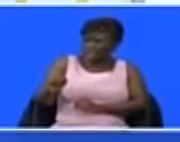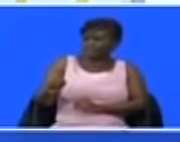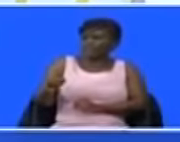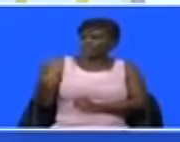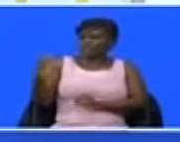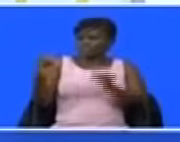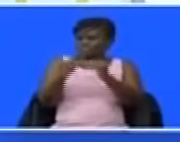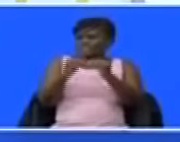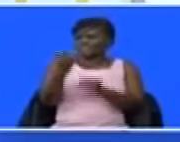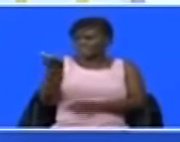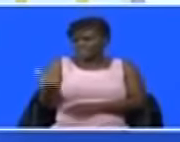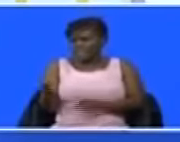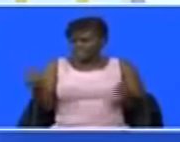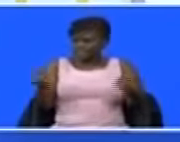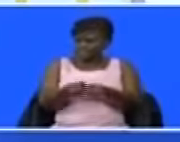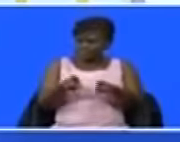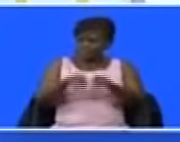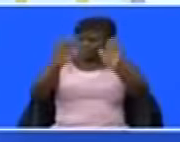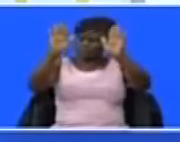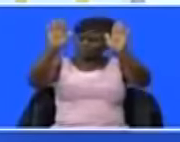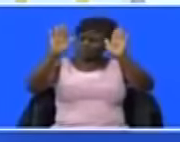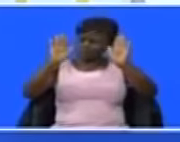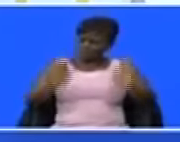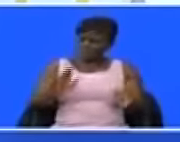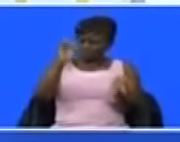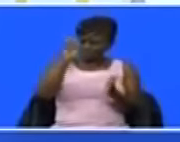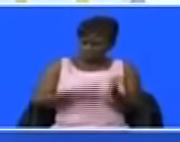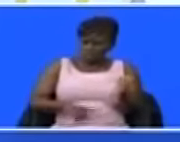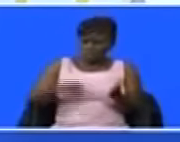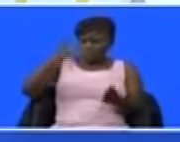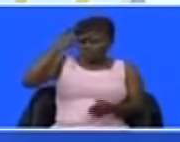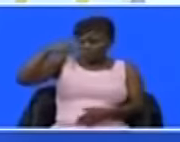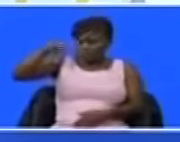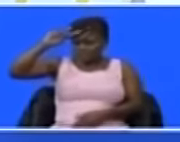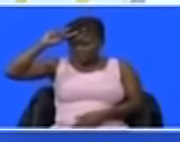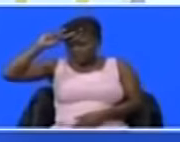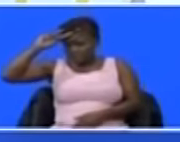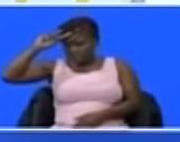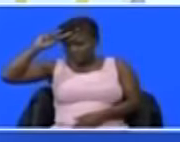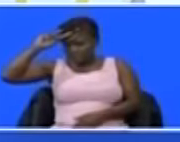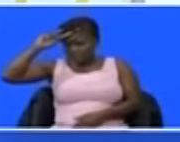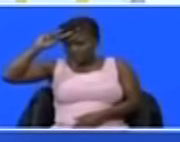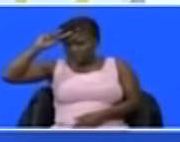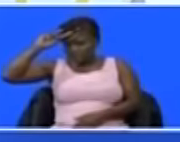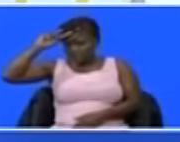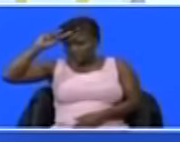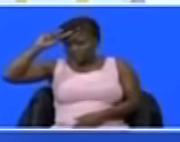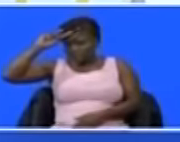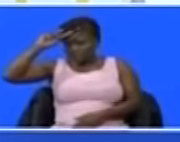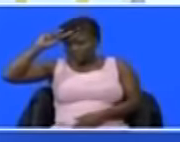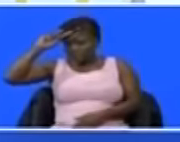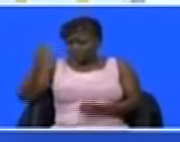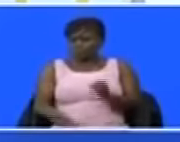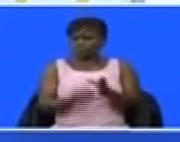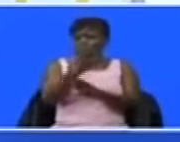cabinet meetings. And the most important policies are directed by